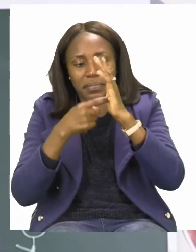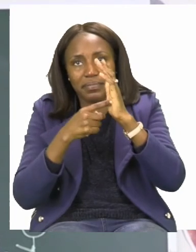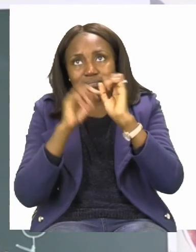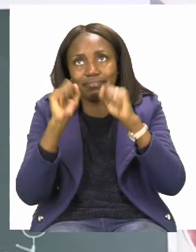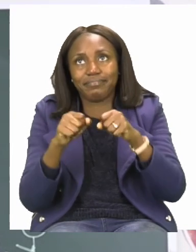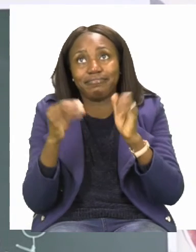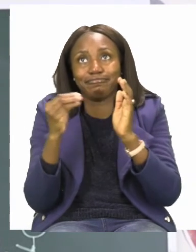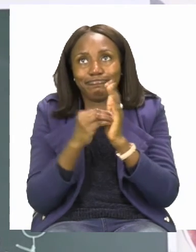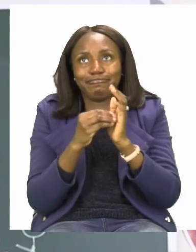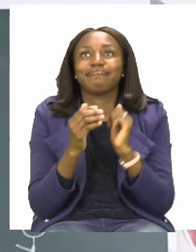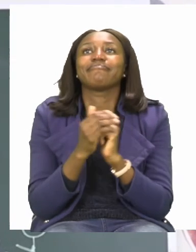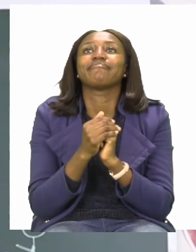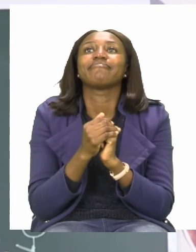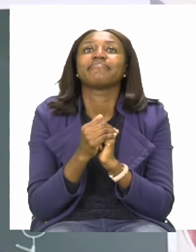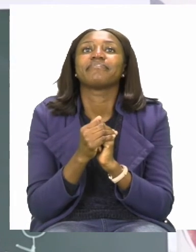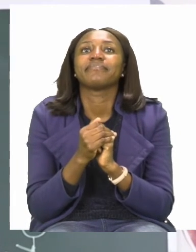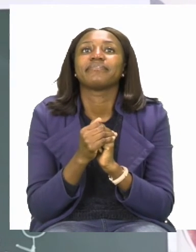Don't forget your full stop.